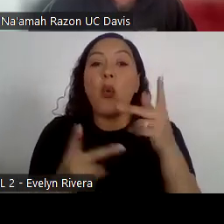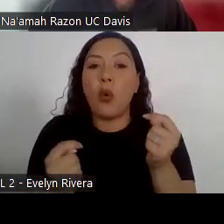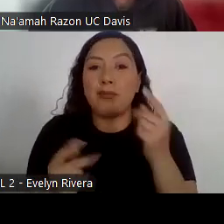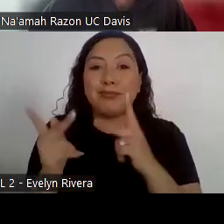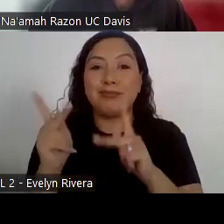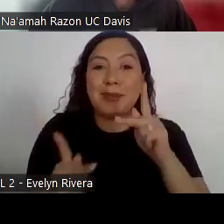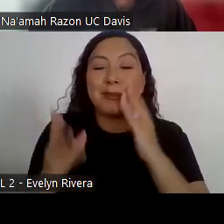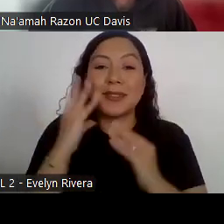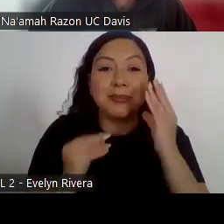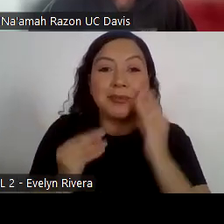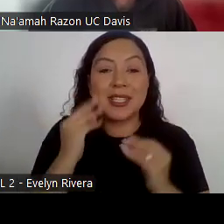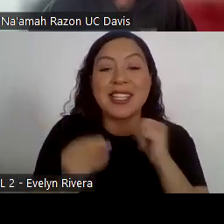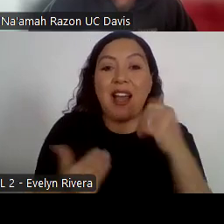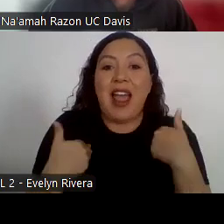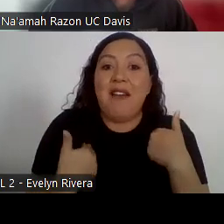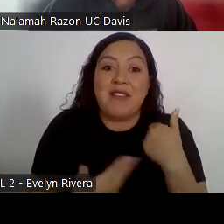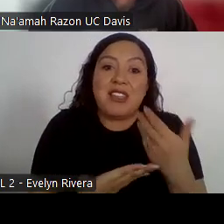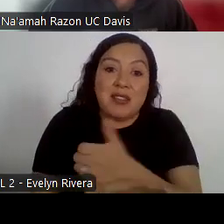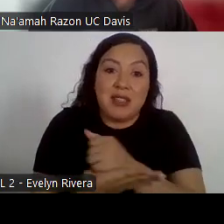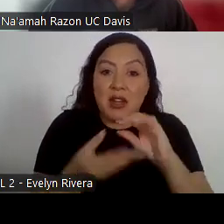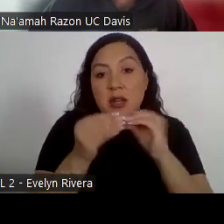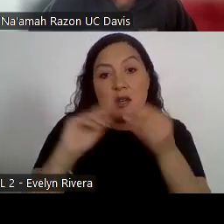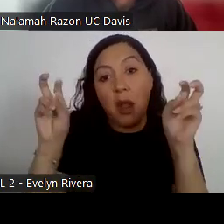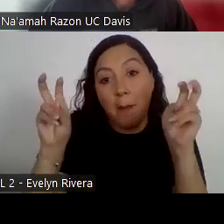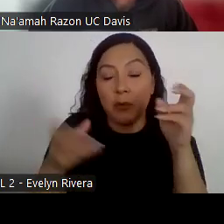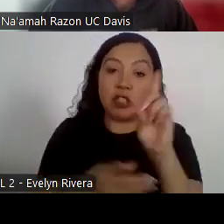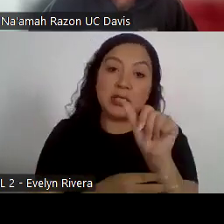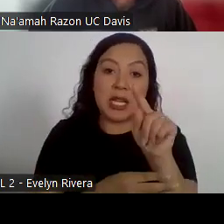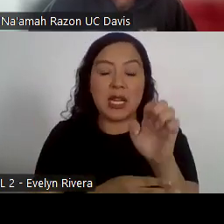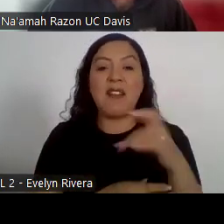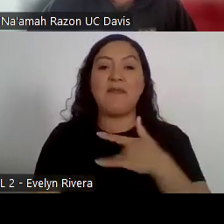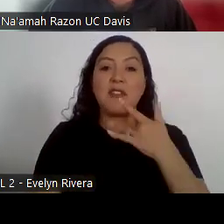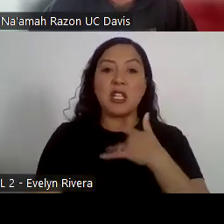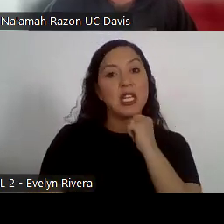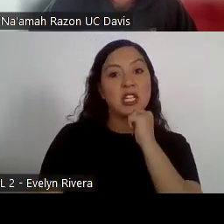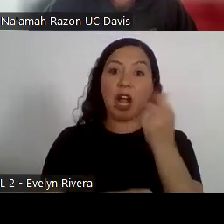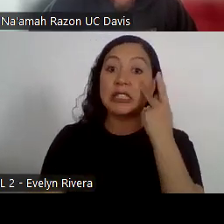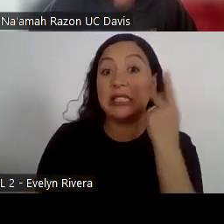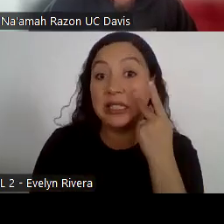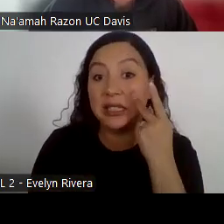having the numbers, but also, just in feeling invisible in this, services that are available,